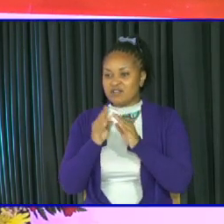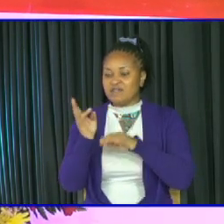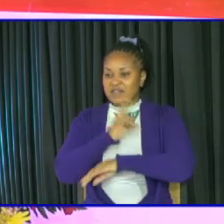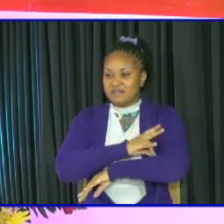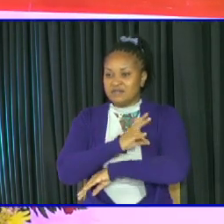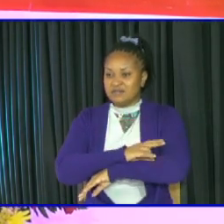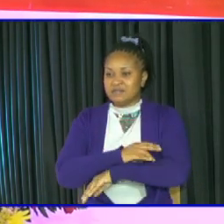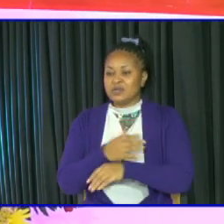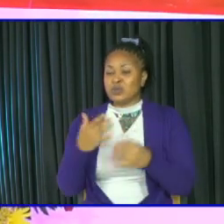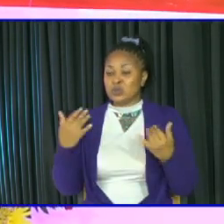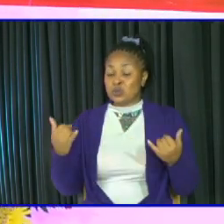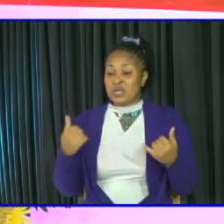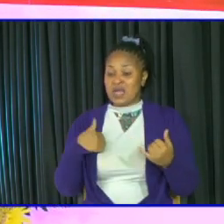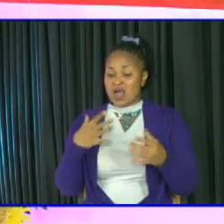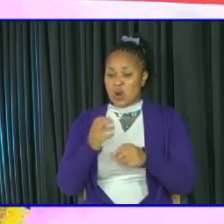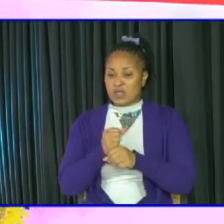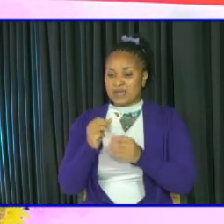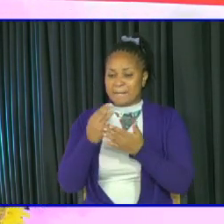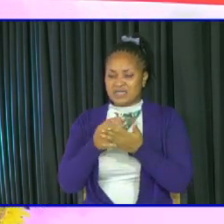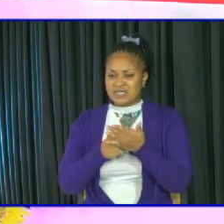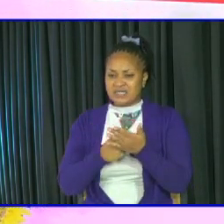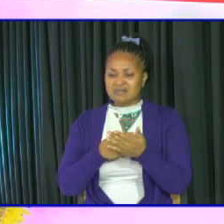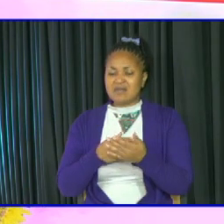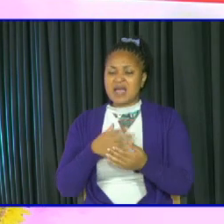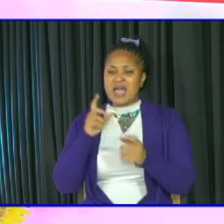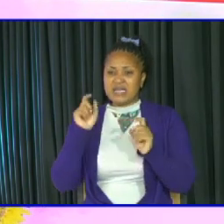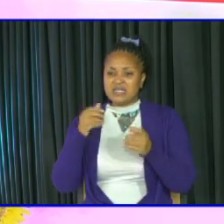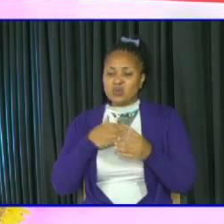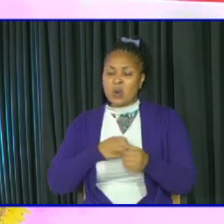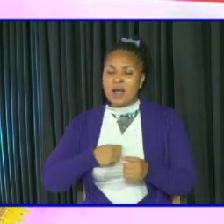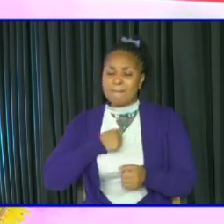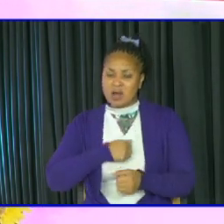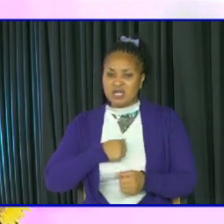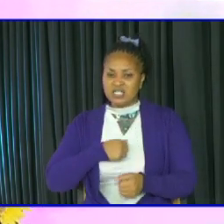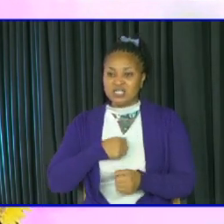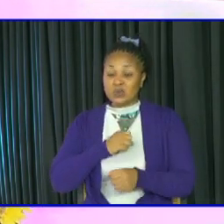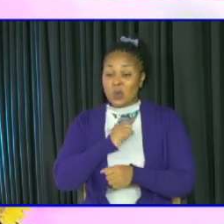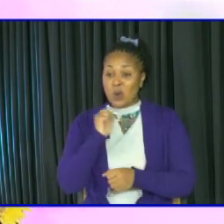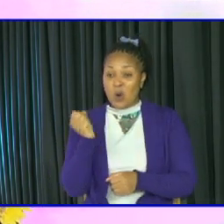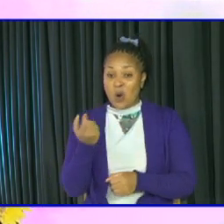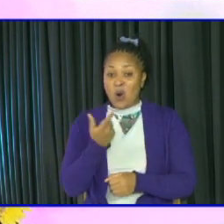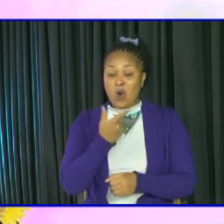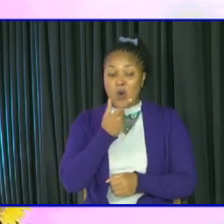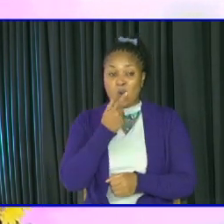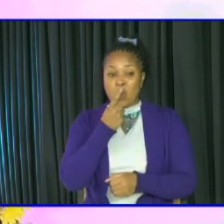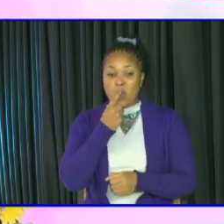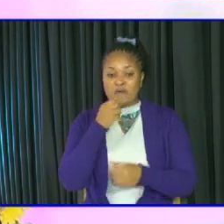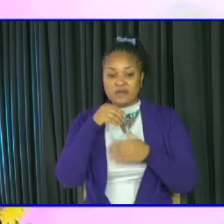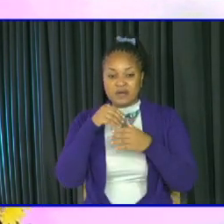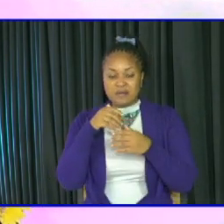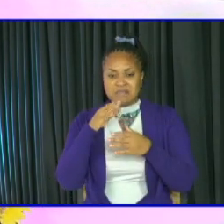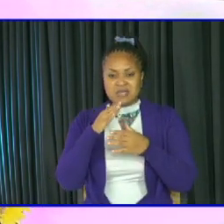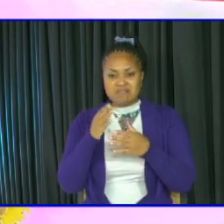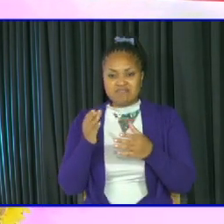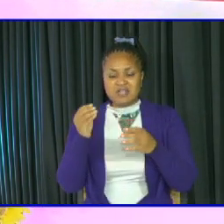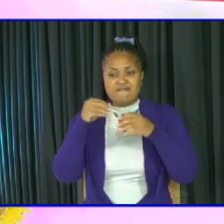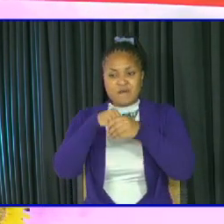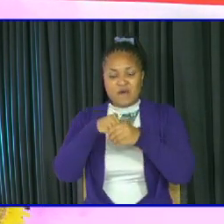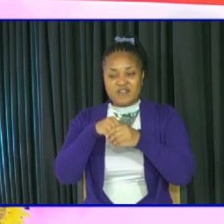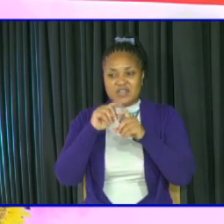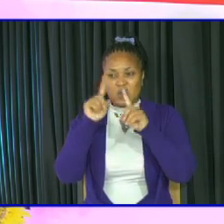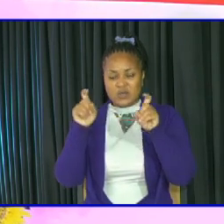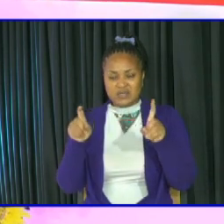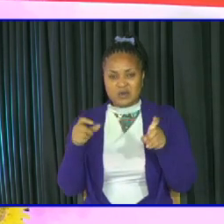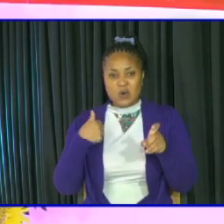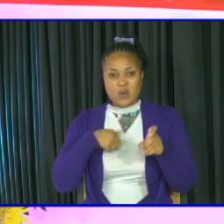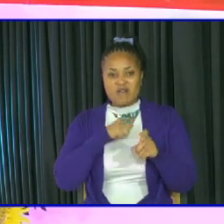to those of you who are in the diaspora, those of you overseas who have been participating in our quiz, and we have